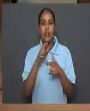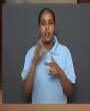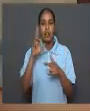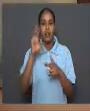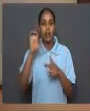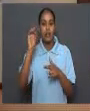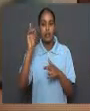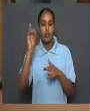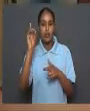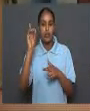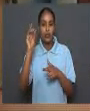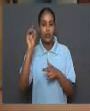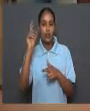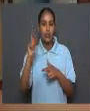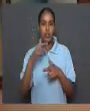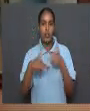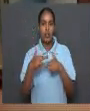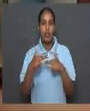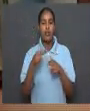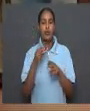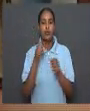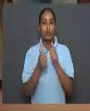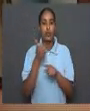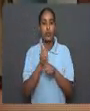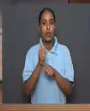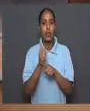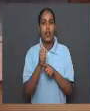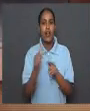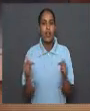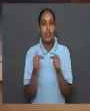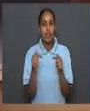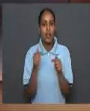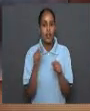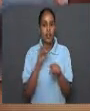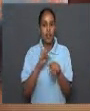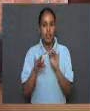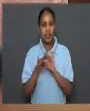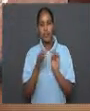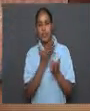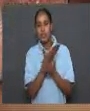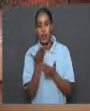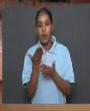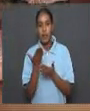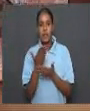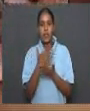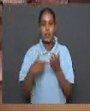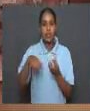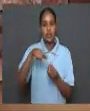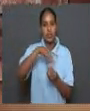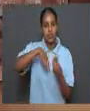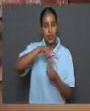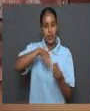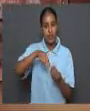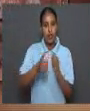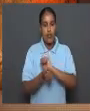redox reactions in which a metal is attacked by some substance in its environment and